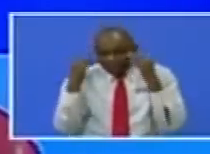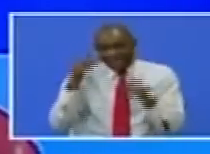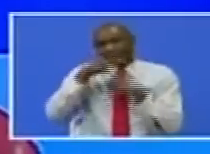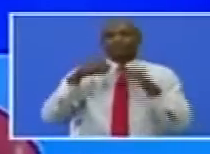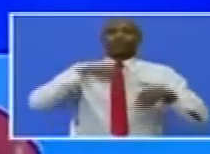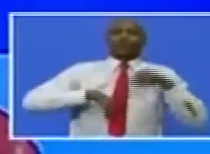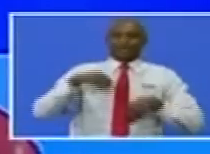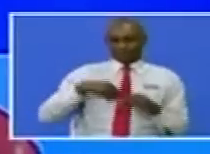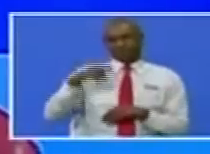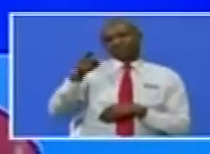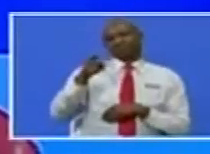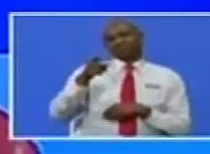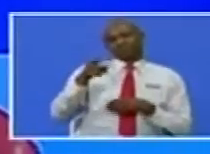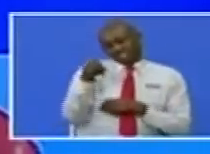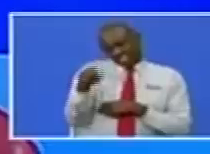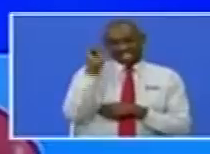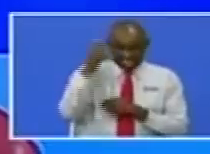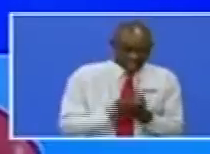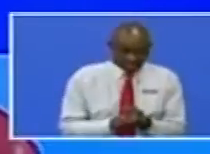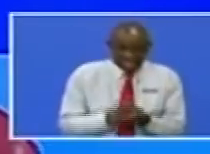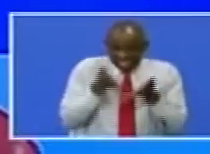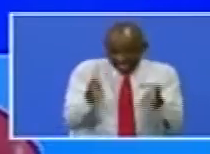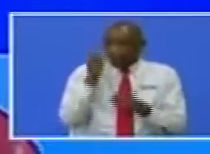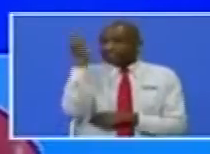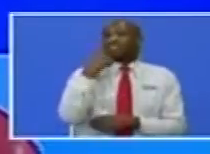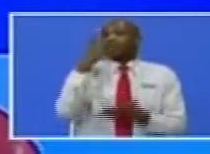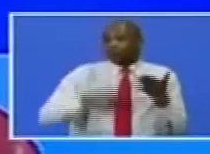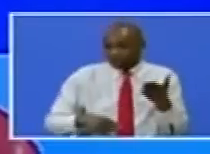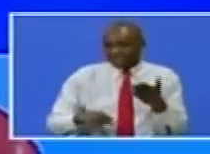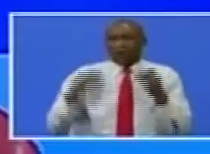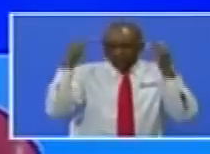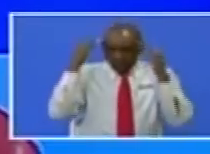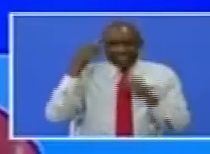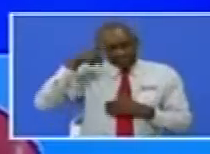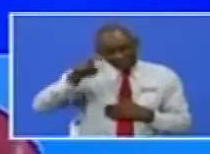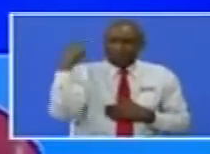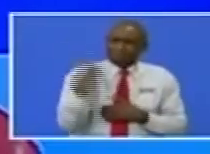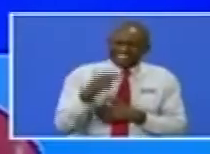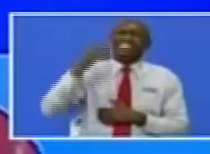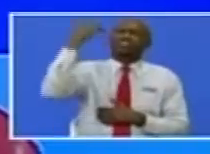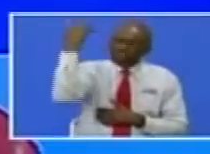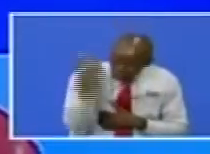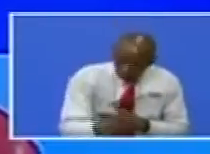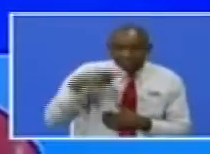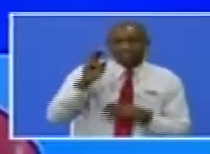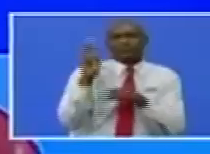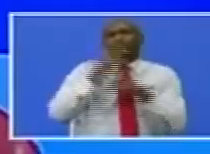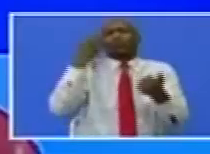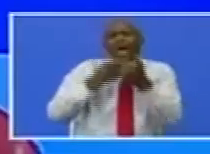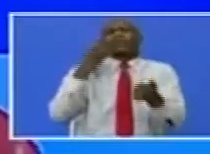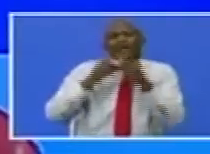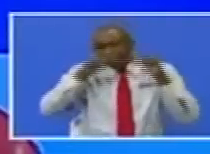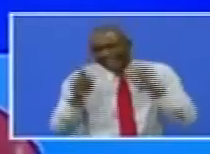against graft in Kenya. According to the president, the judiciary must stop frivolous exploitation of